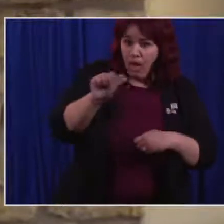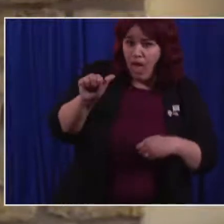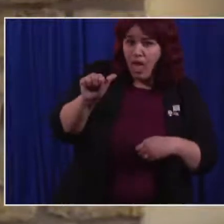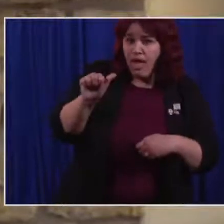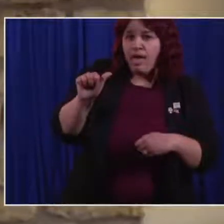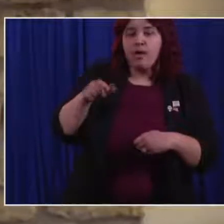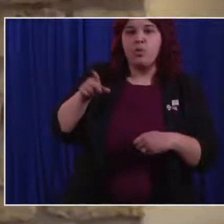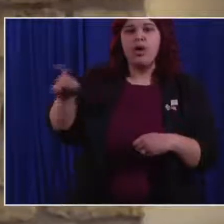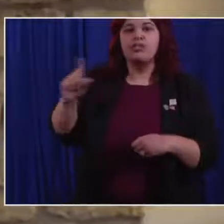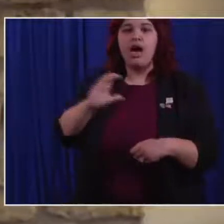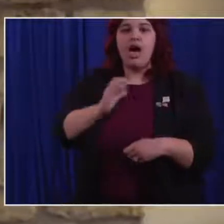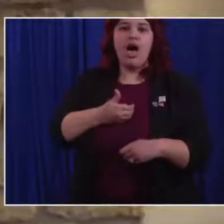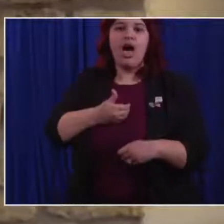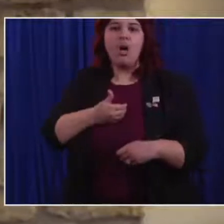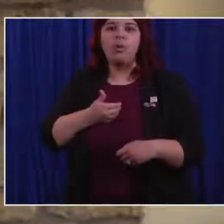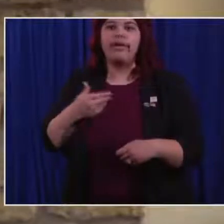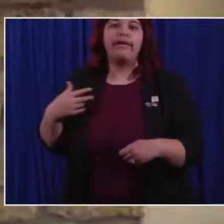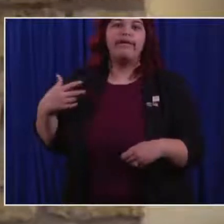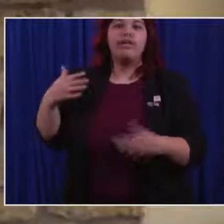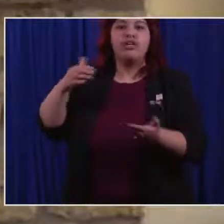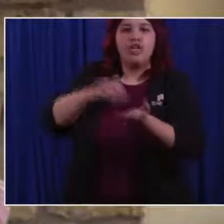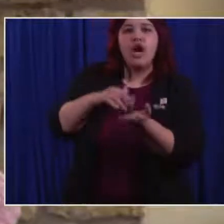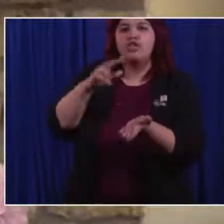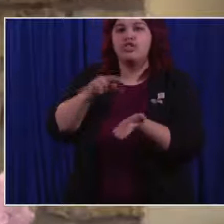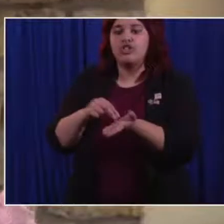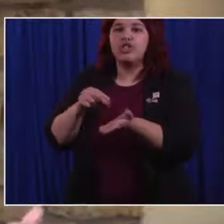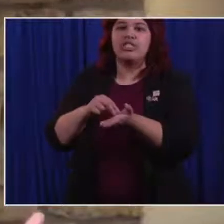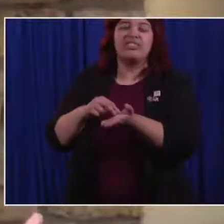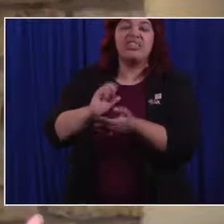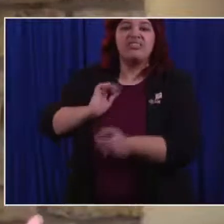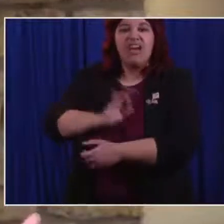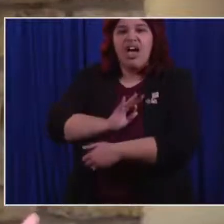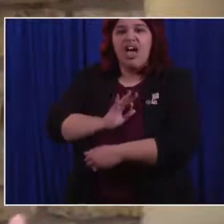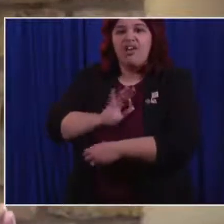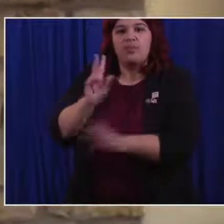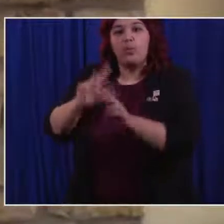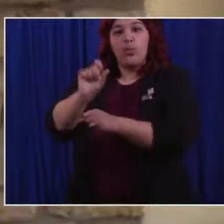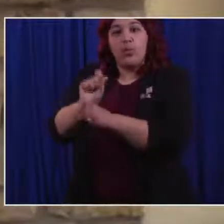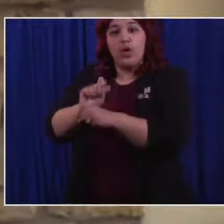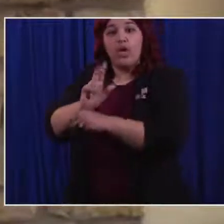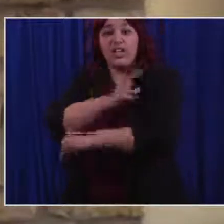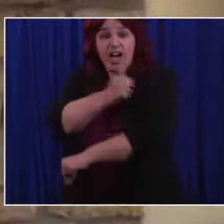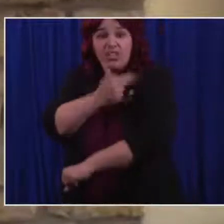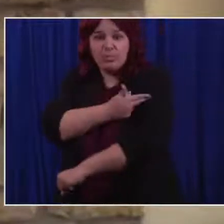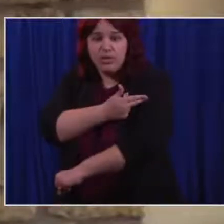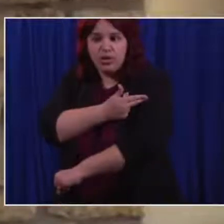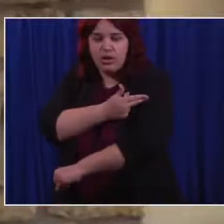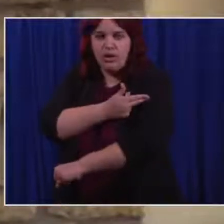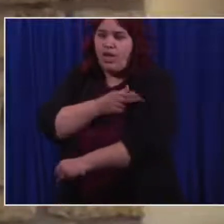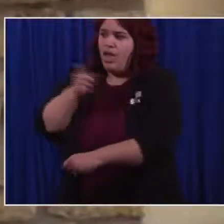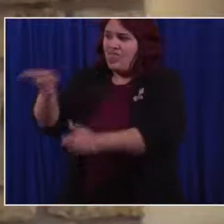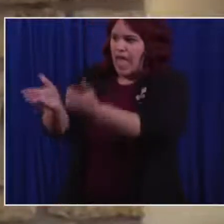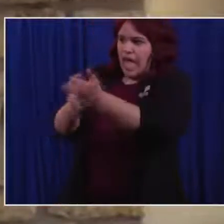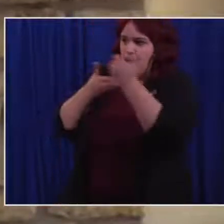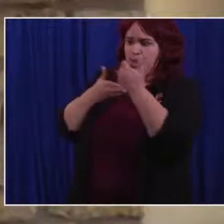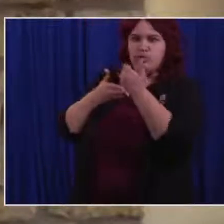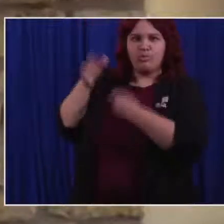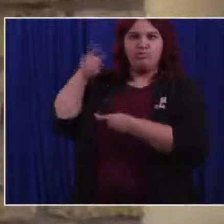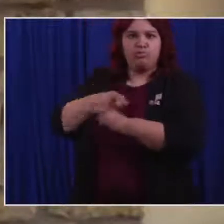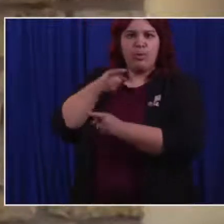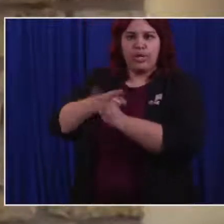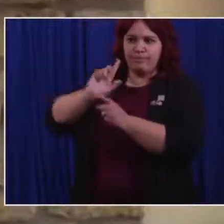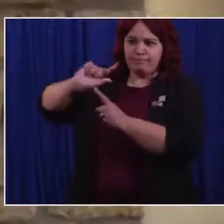us, and it's the right thing to do. We did teachers because we want to get kids, back in